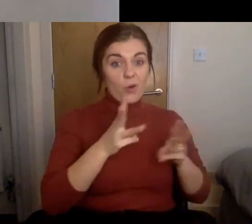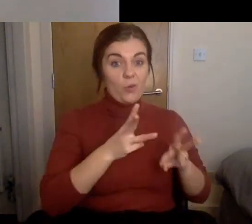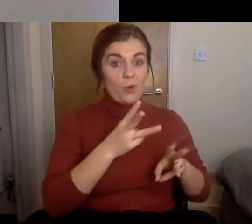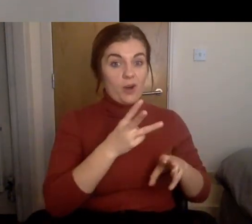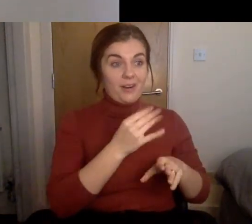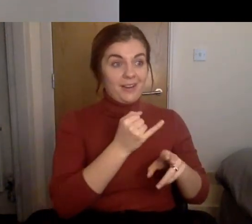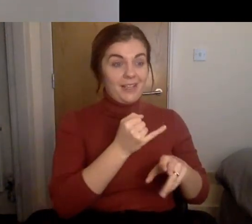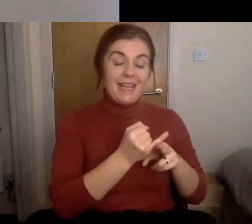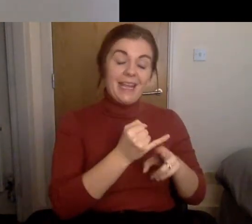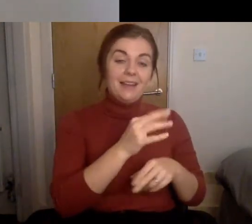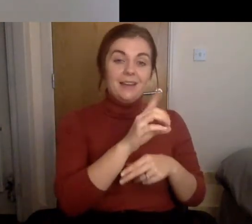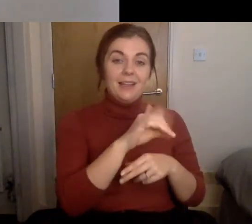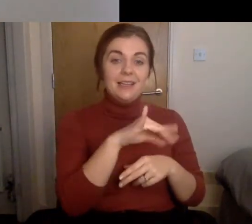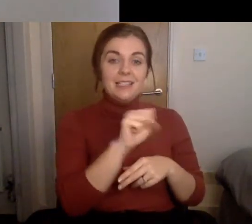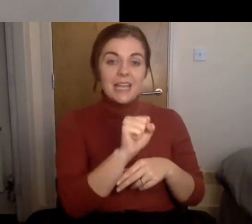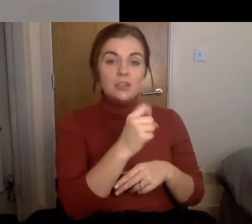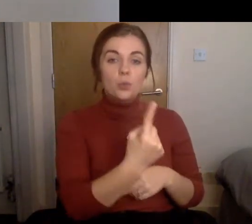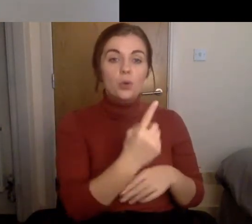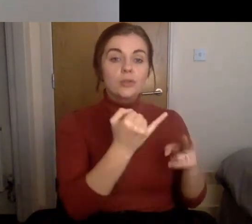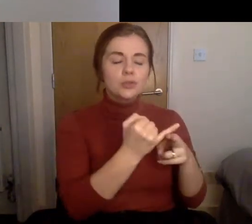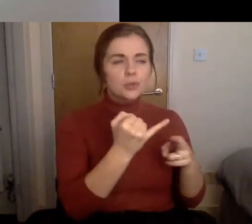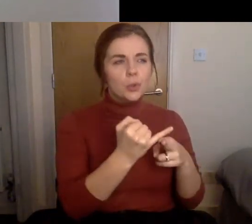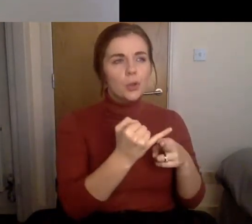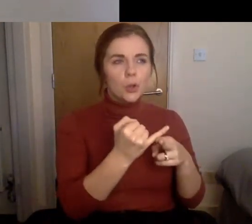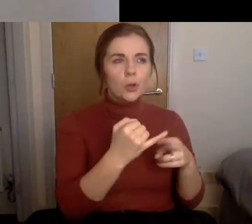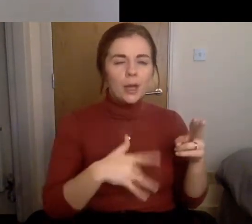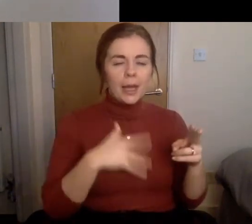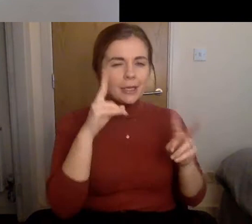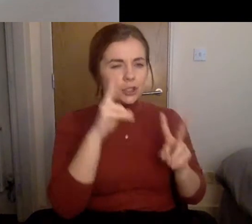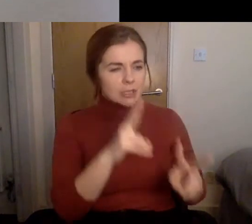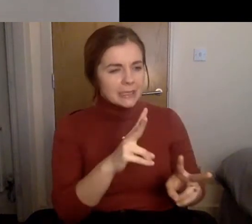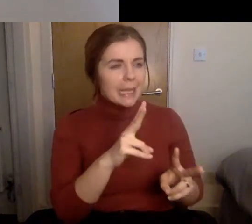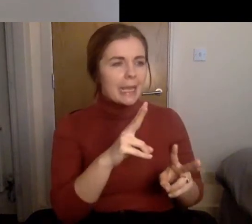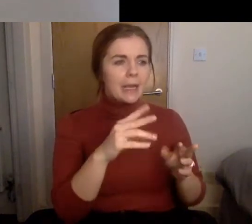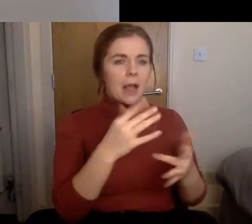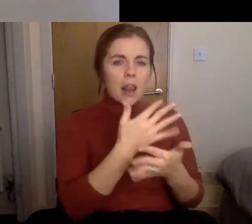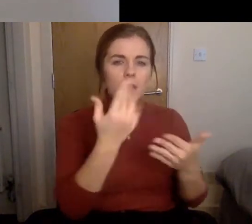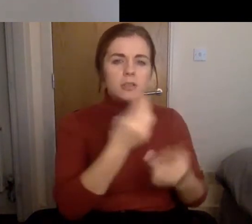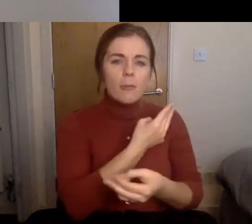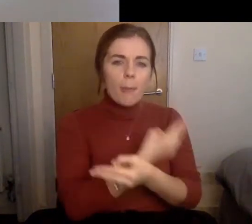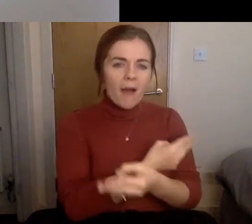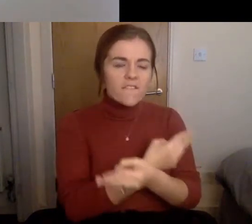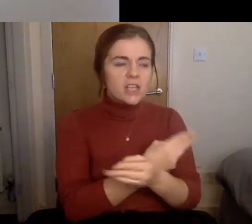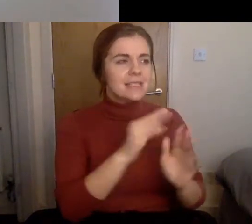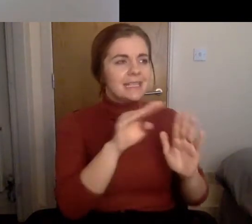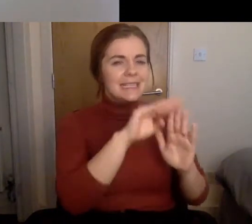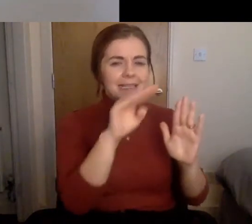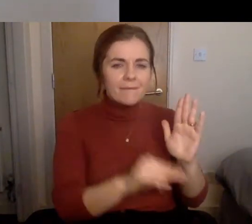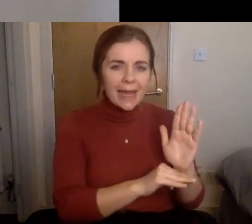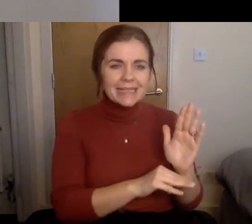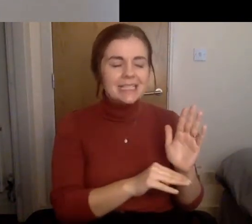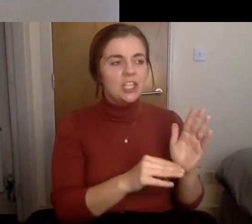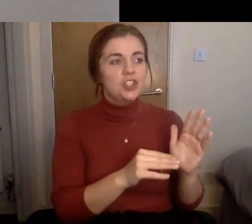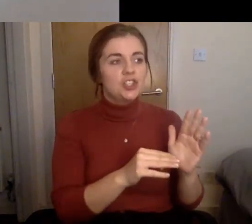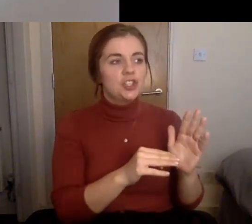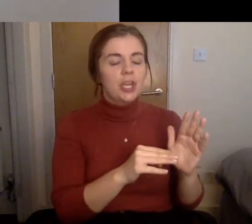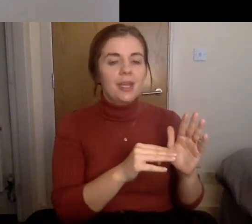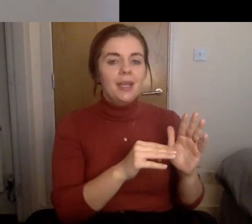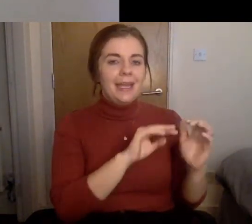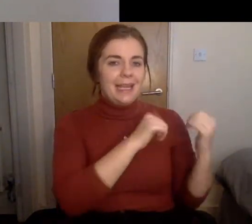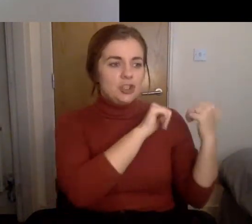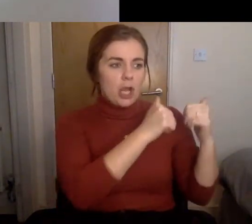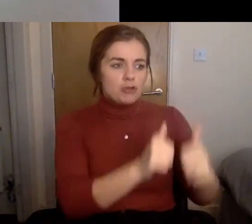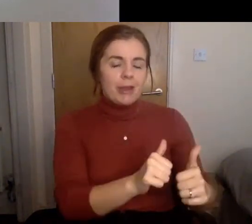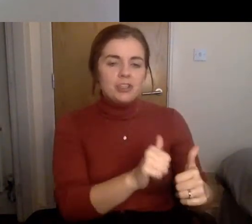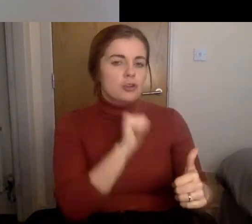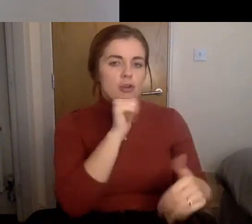live in kind of that situation of poverty and disadvantage and intergenerational unemployment, and then you come to a